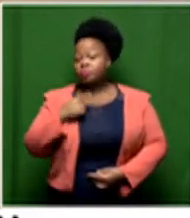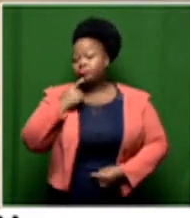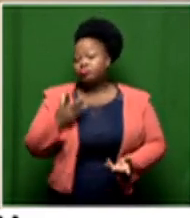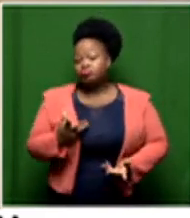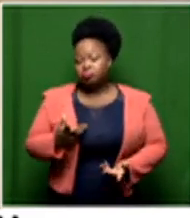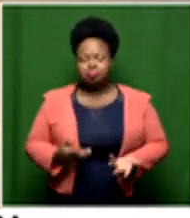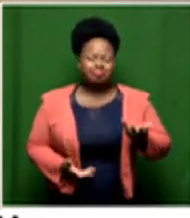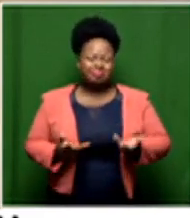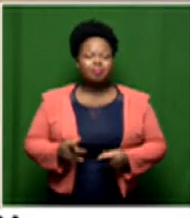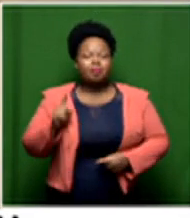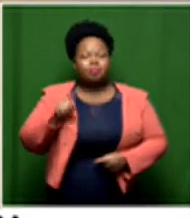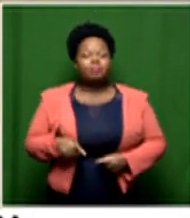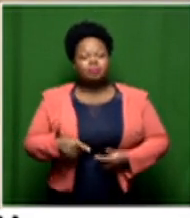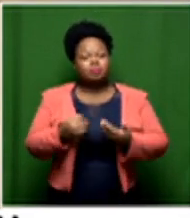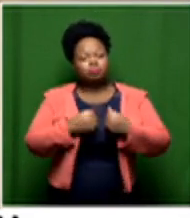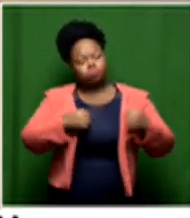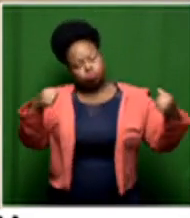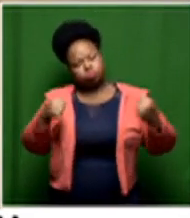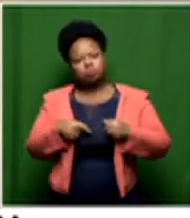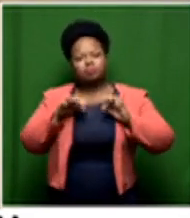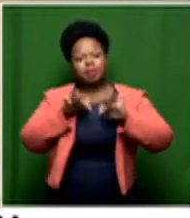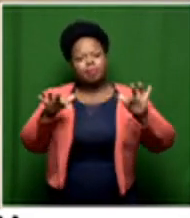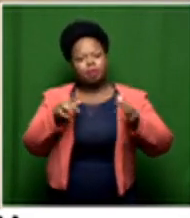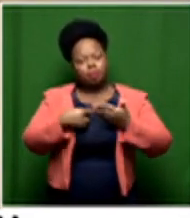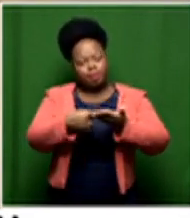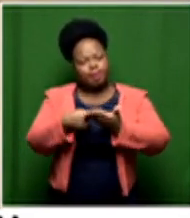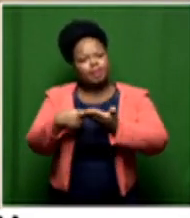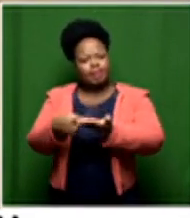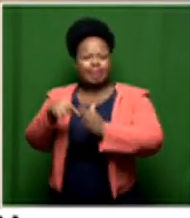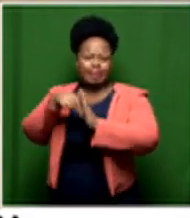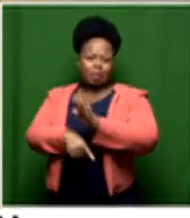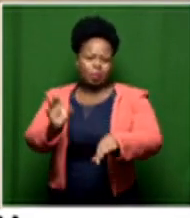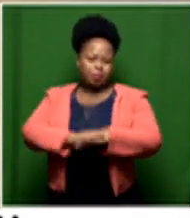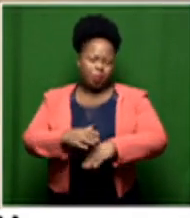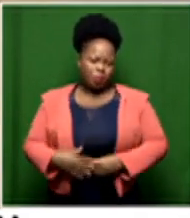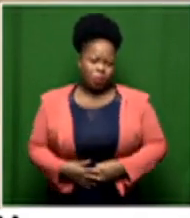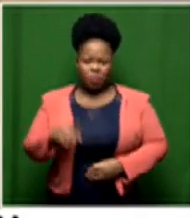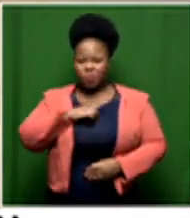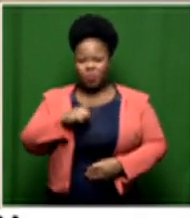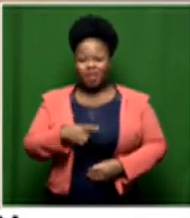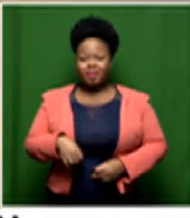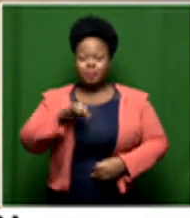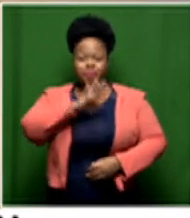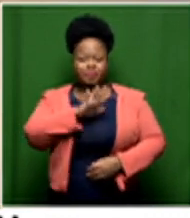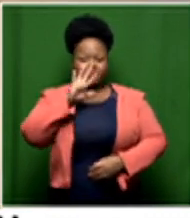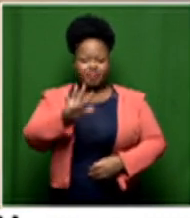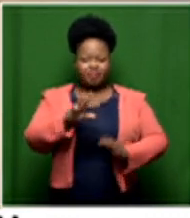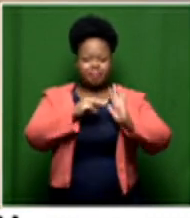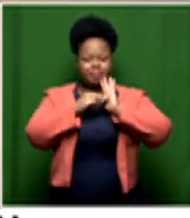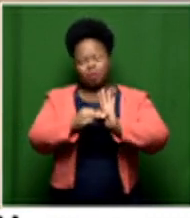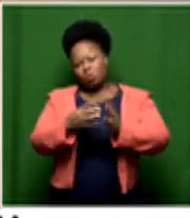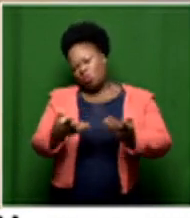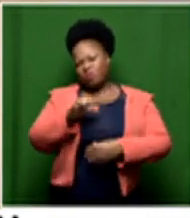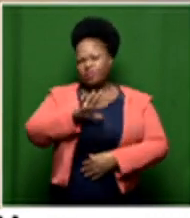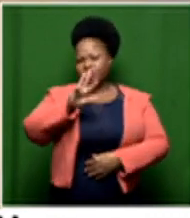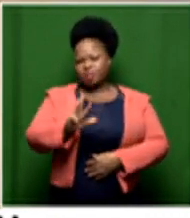that there needs to be a public discussion and a public debate, because every one of the 55 million or